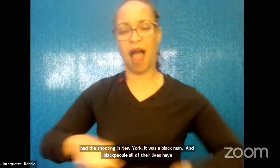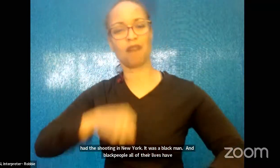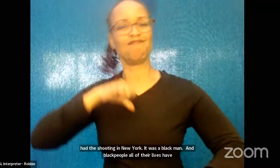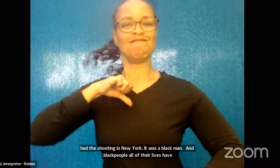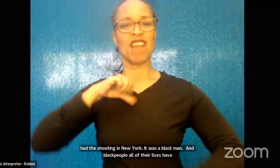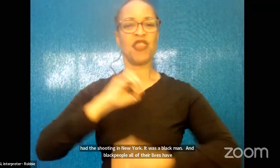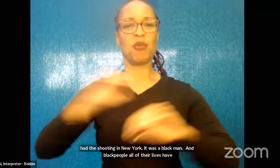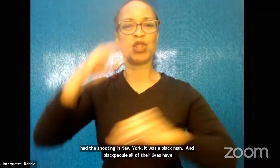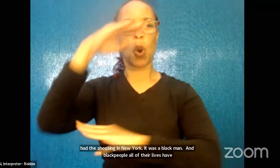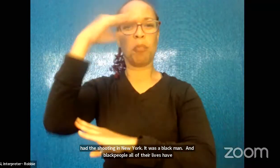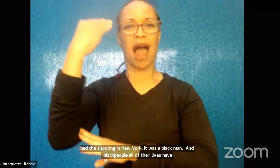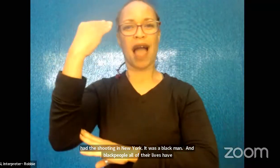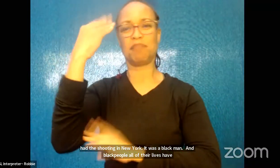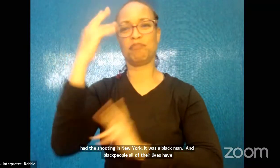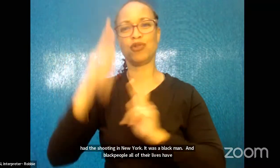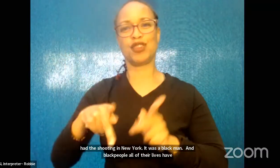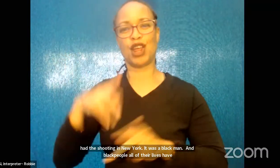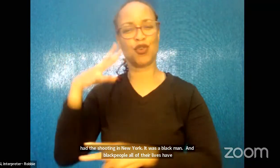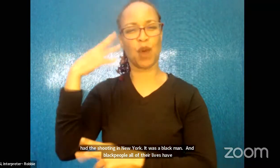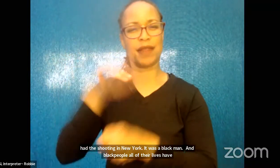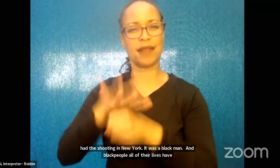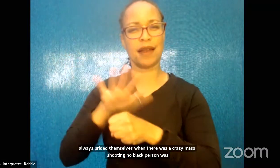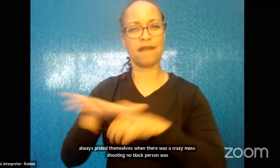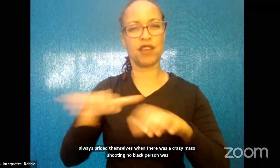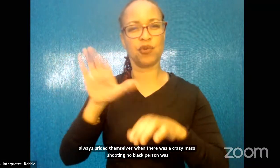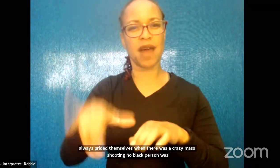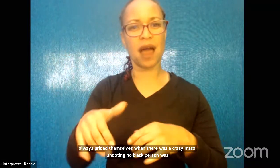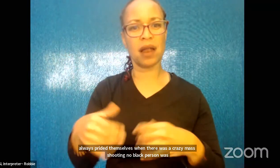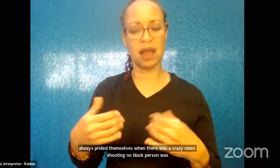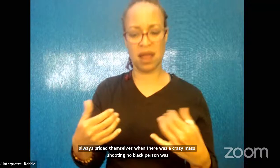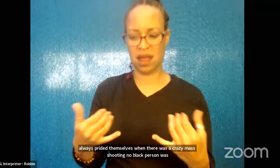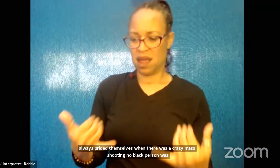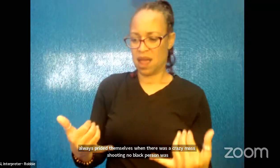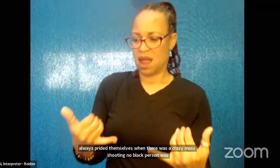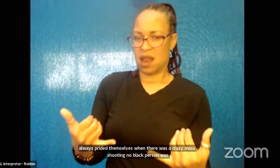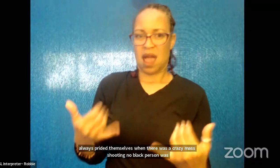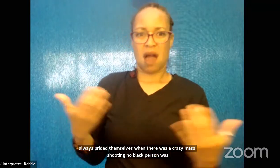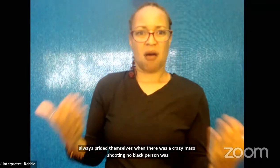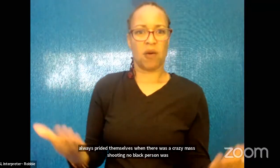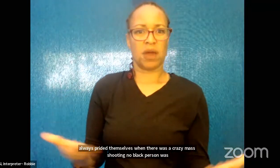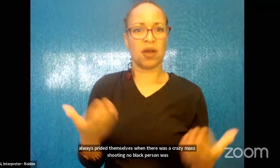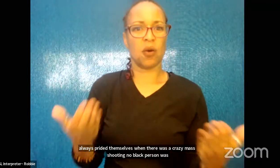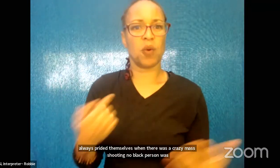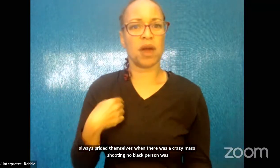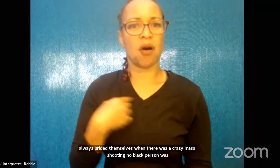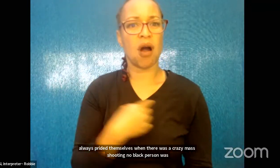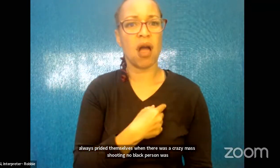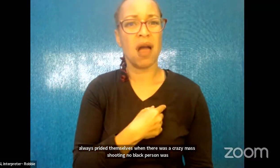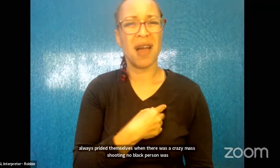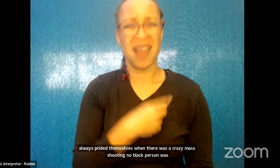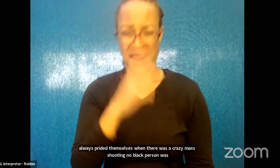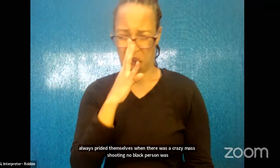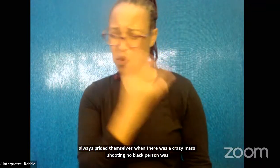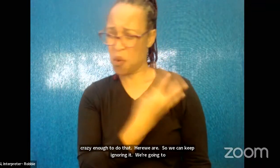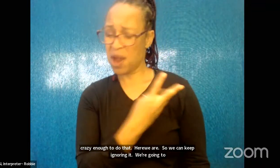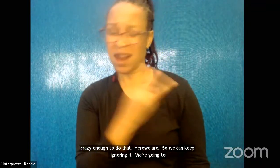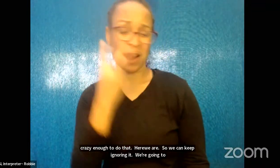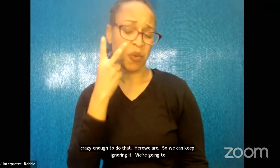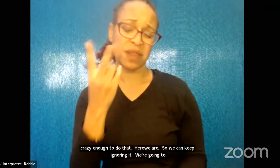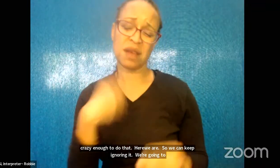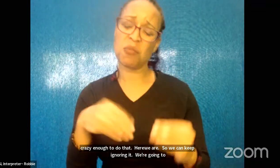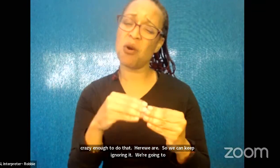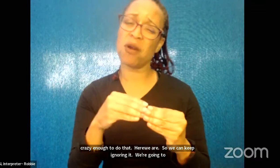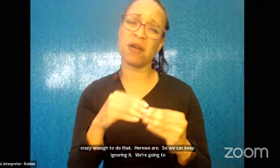to do that. Here we are. So we can keep ignoring it, and we're going to see more of it. We need to address it. Thank